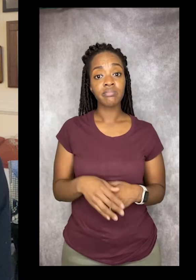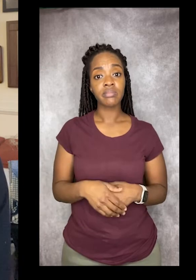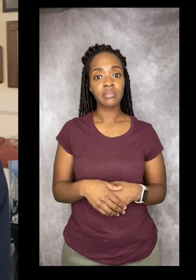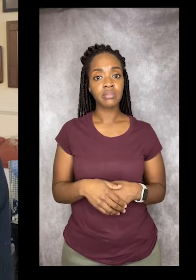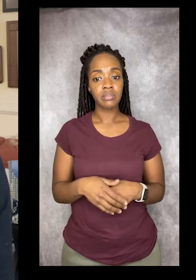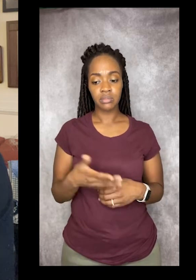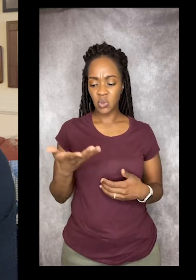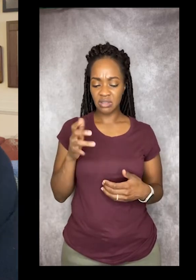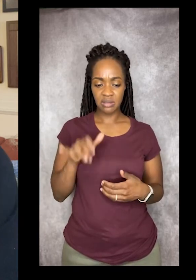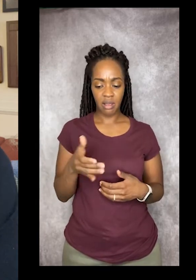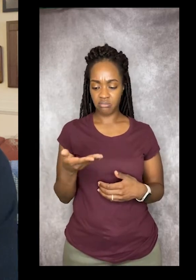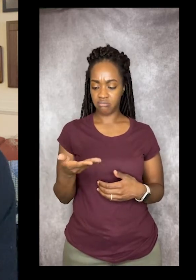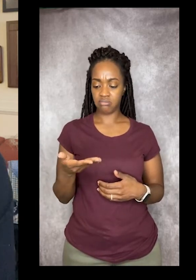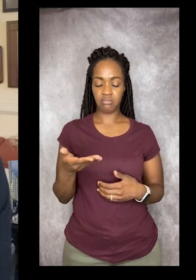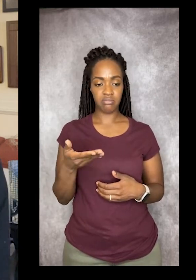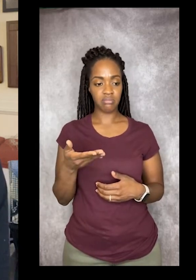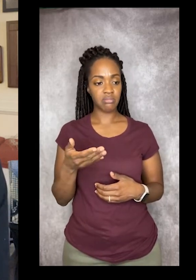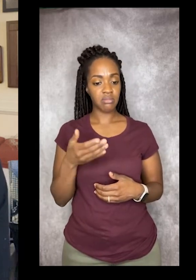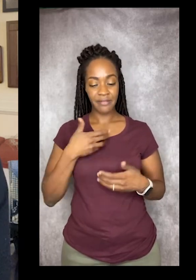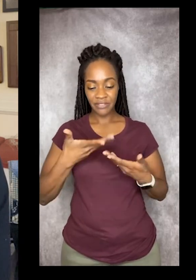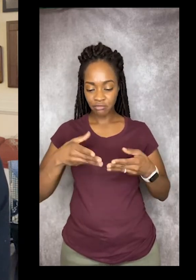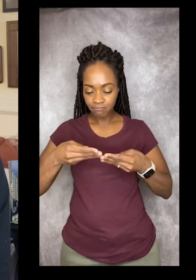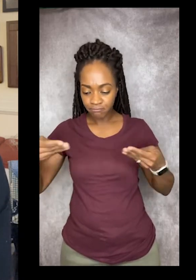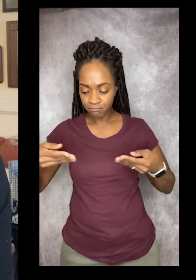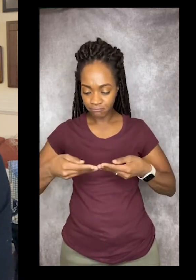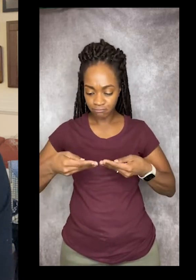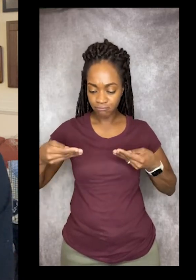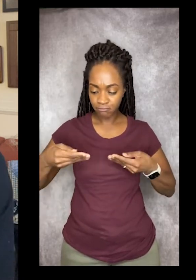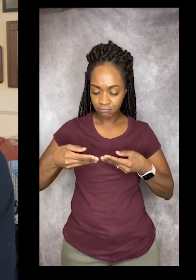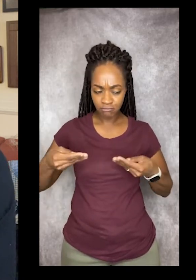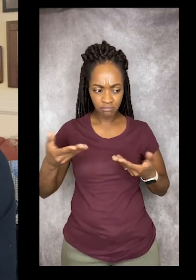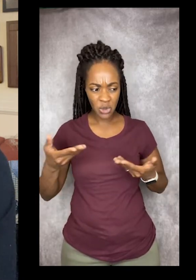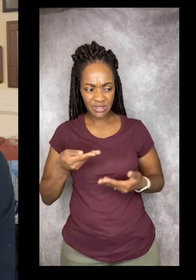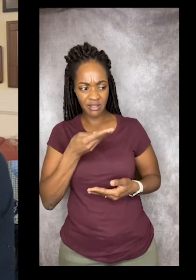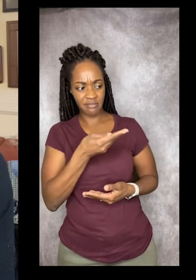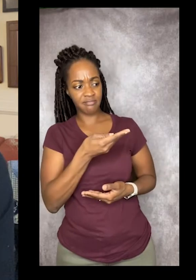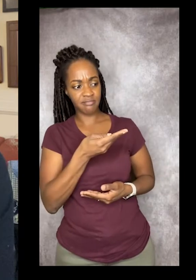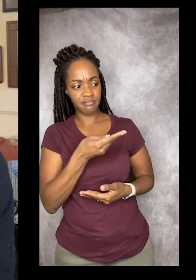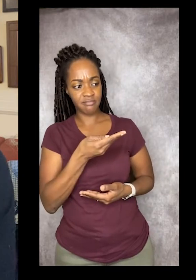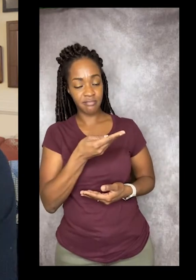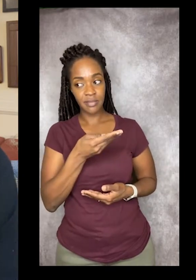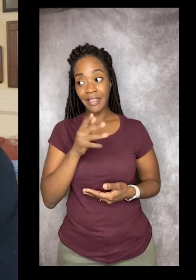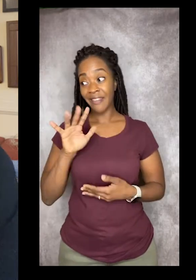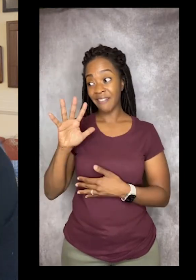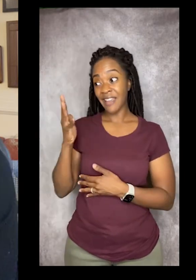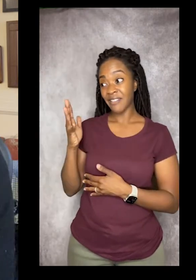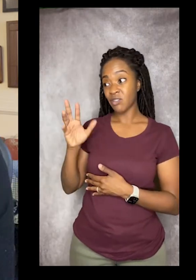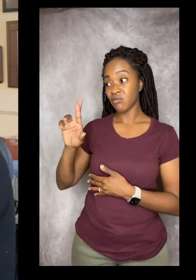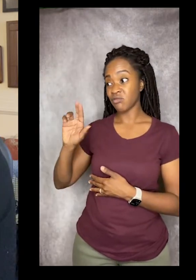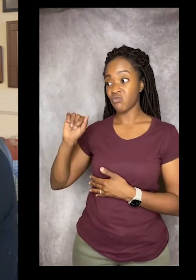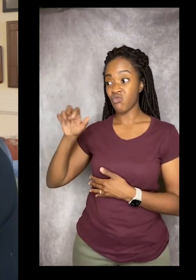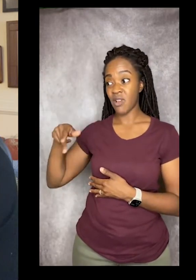What's that? The old man asked after dividing the straightened bills and pushing them near the boy's face. That's a five,